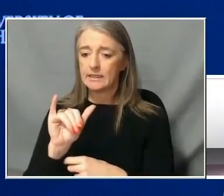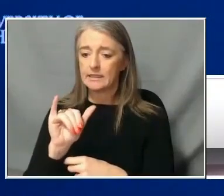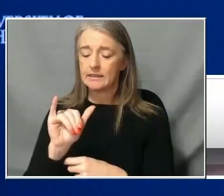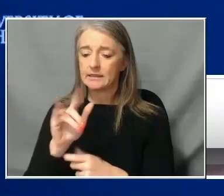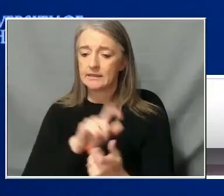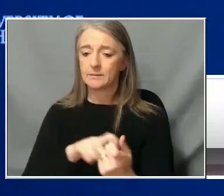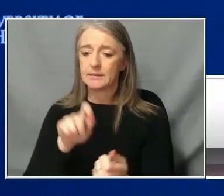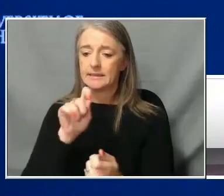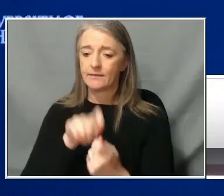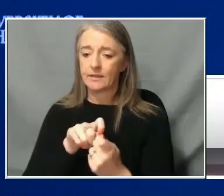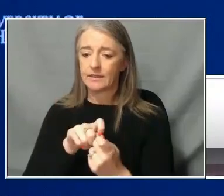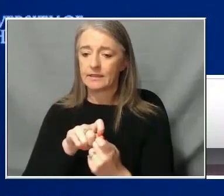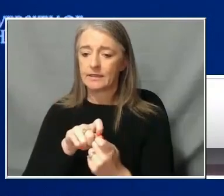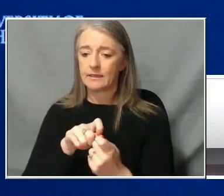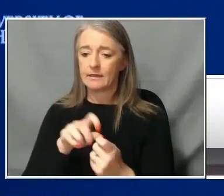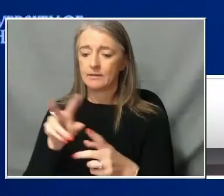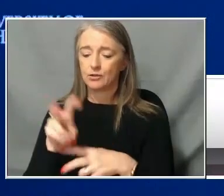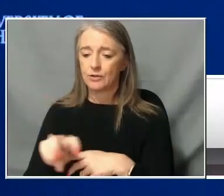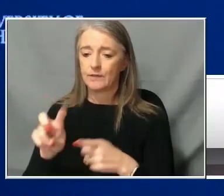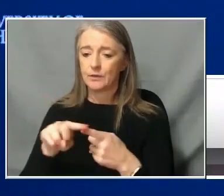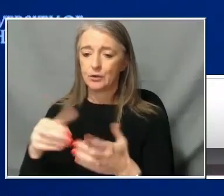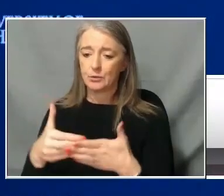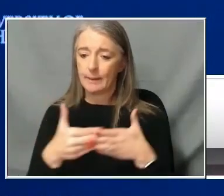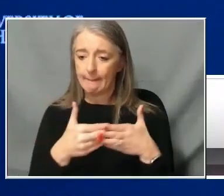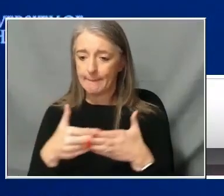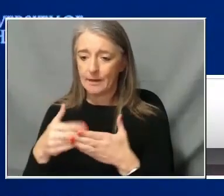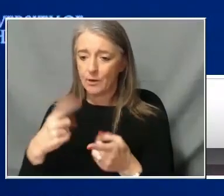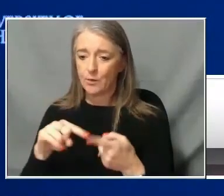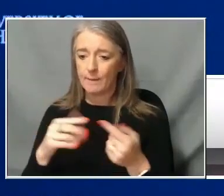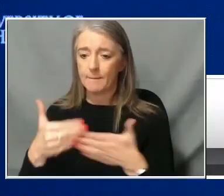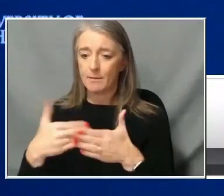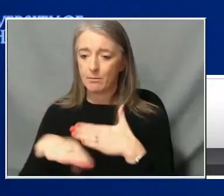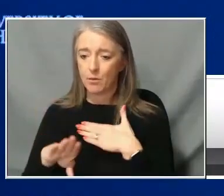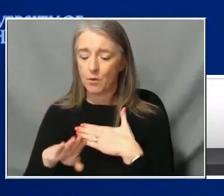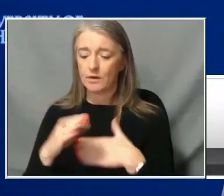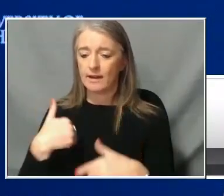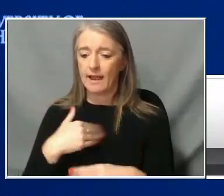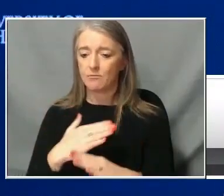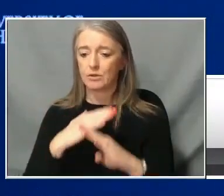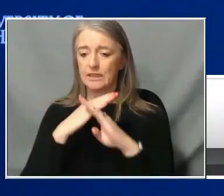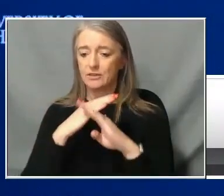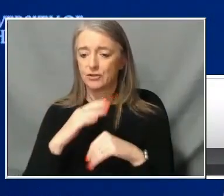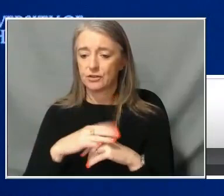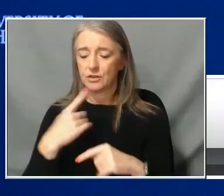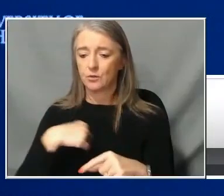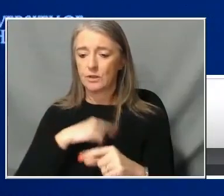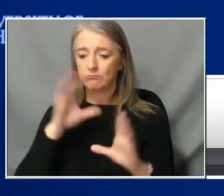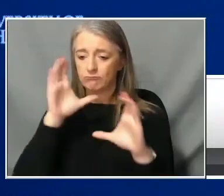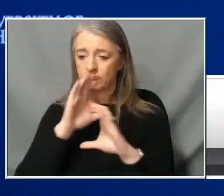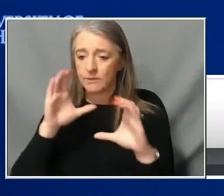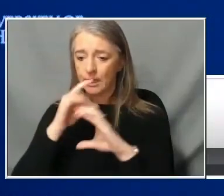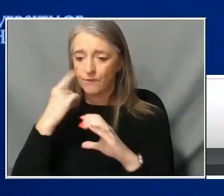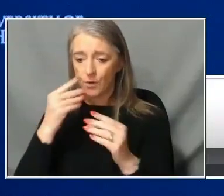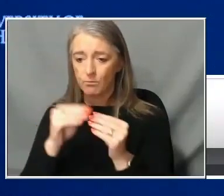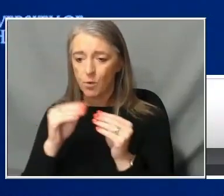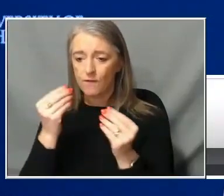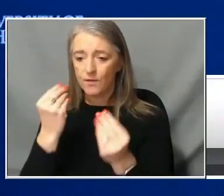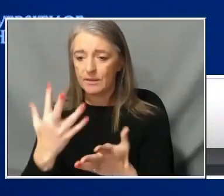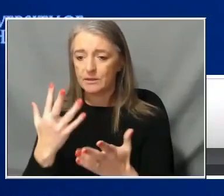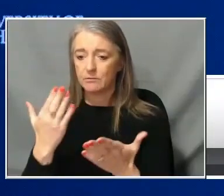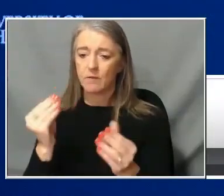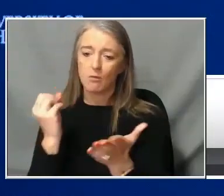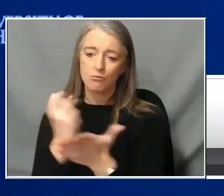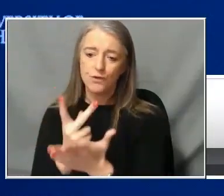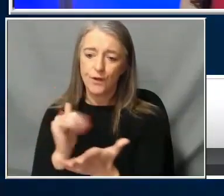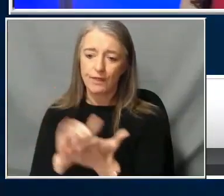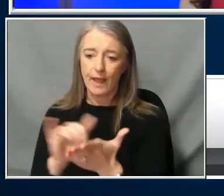specifically the antibodies, are transferred to baby. So when baby's born, they do have protection. So we are looking for more information and possible approval for that one